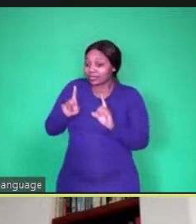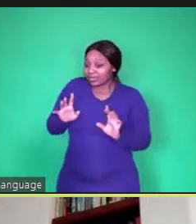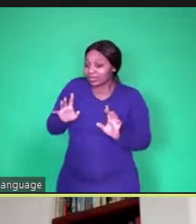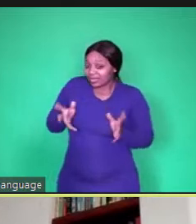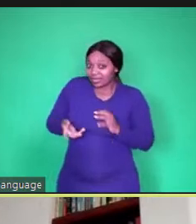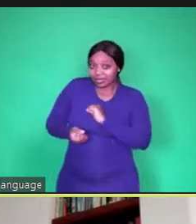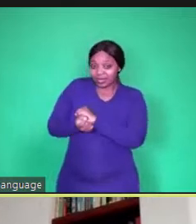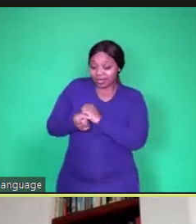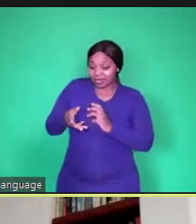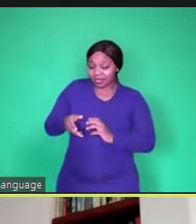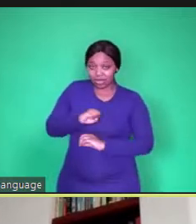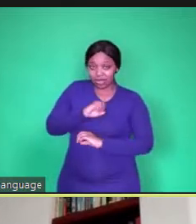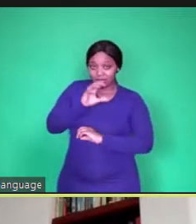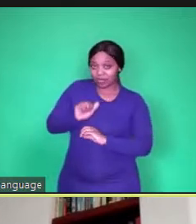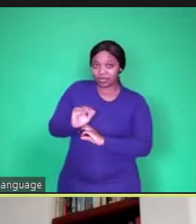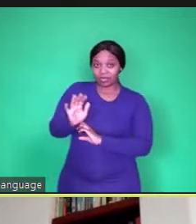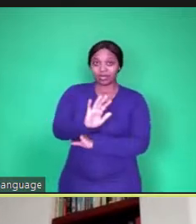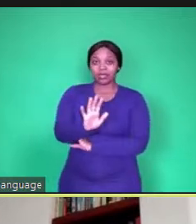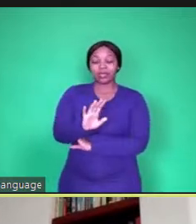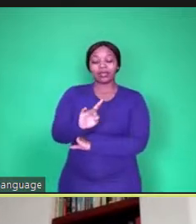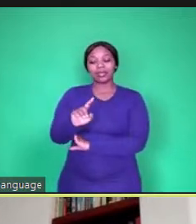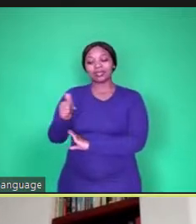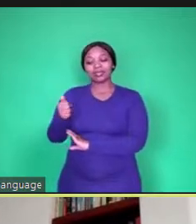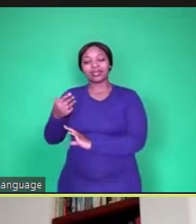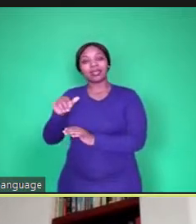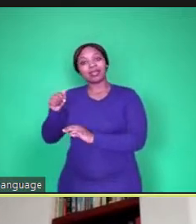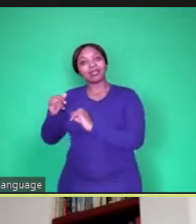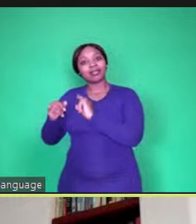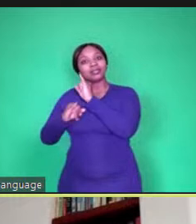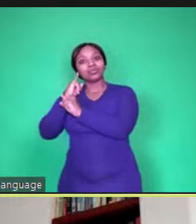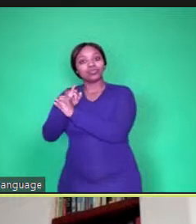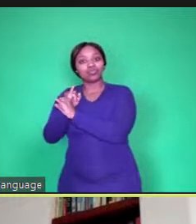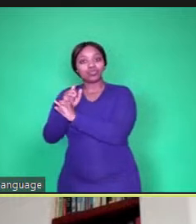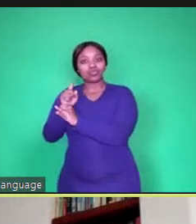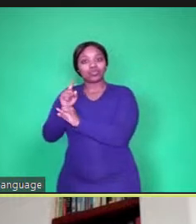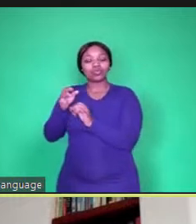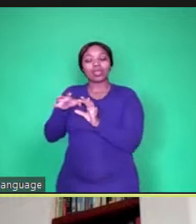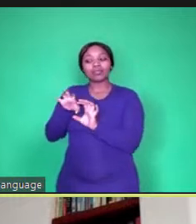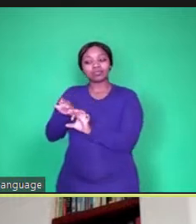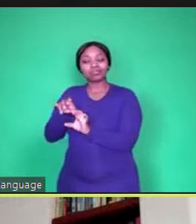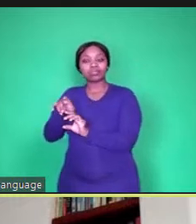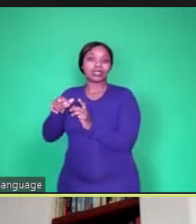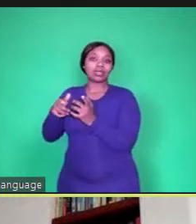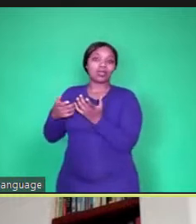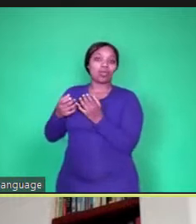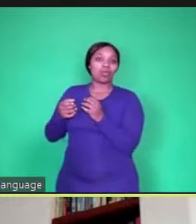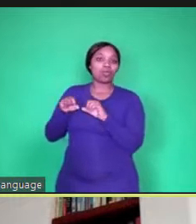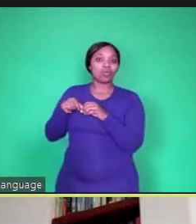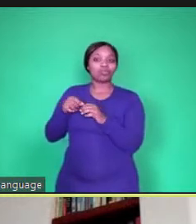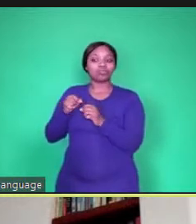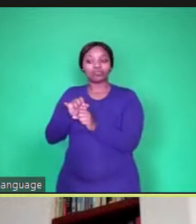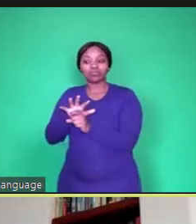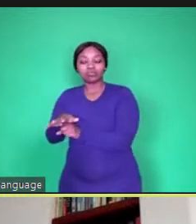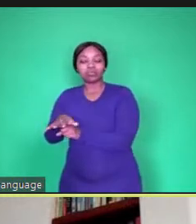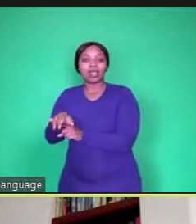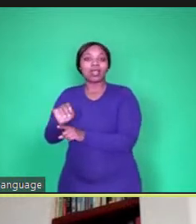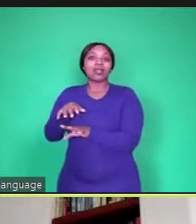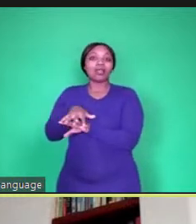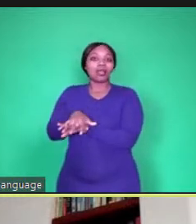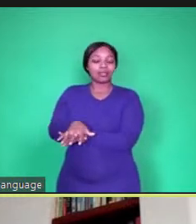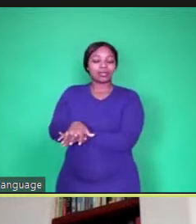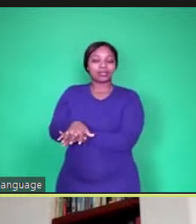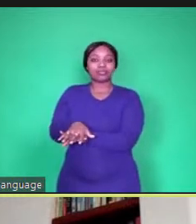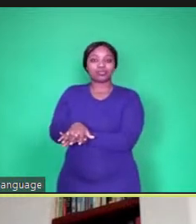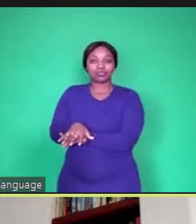circular migration and the absence of institutional enforcement has also been evidenced in other sub-Saharan African countries following